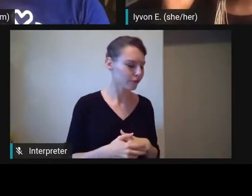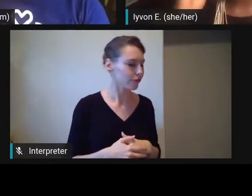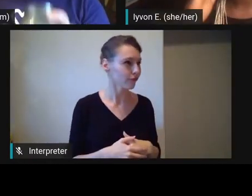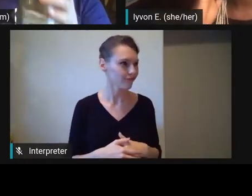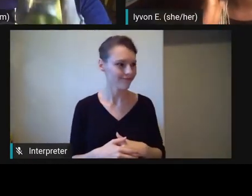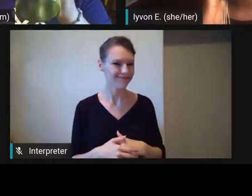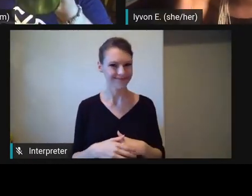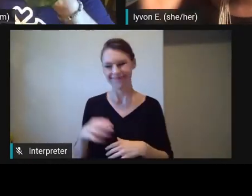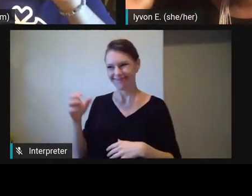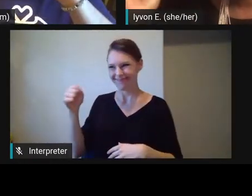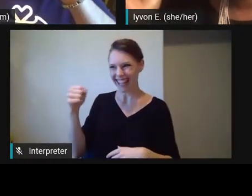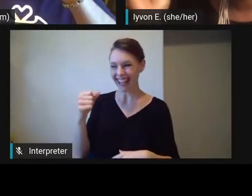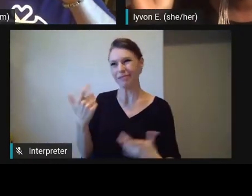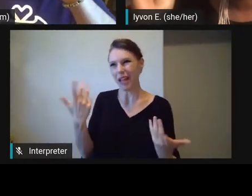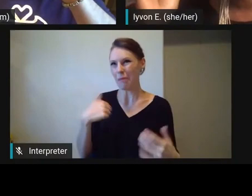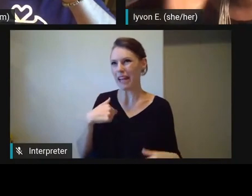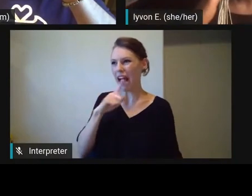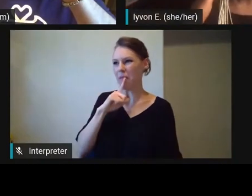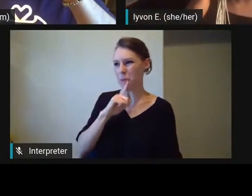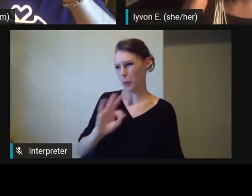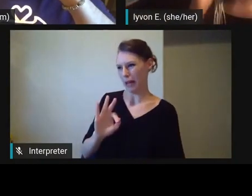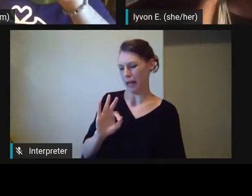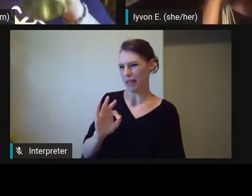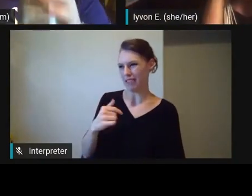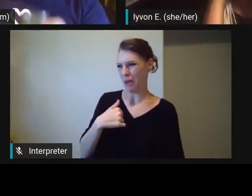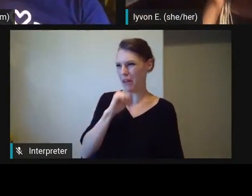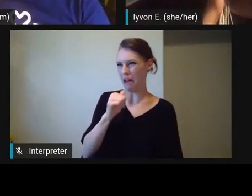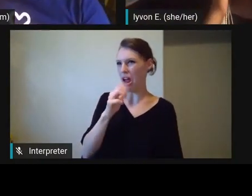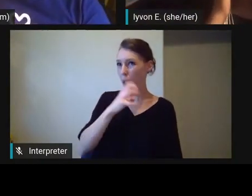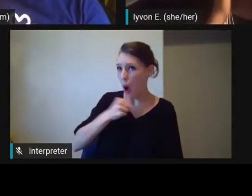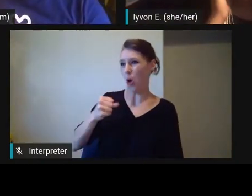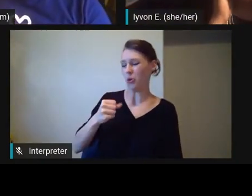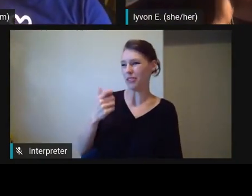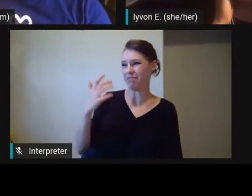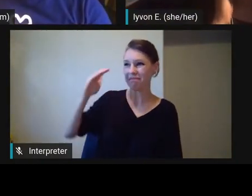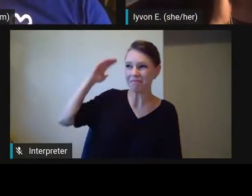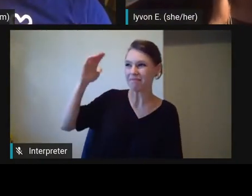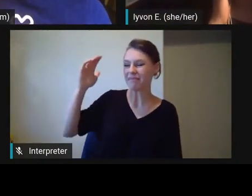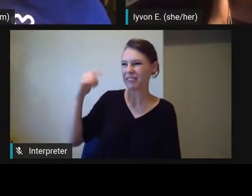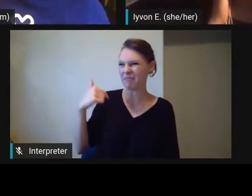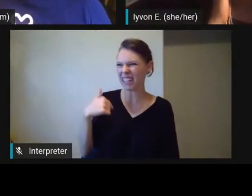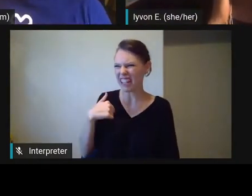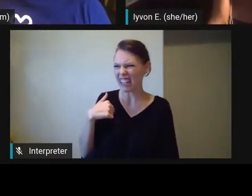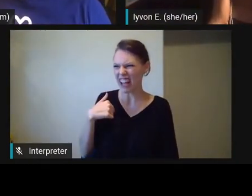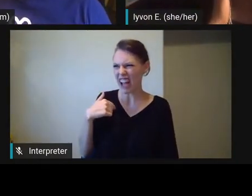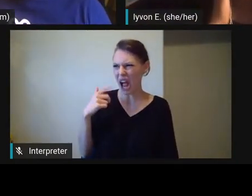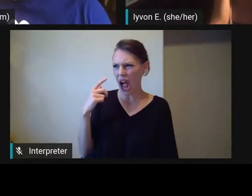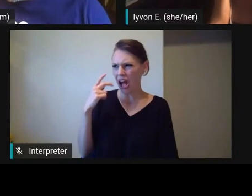I'm 29, so it's not even like I'm an older millennial, but I'm kind of like, are they prepped for